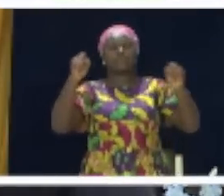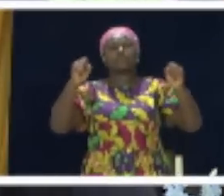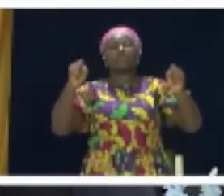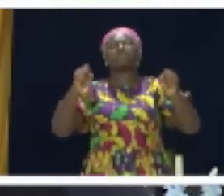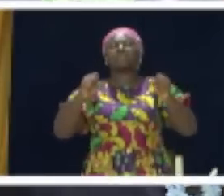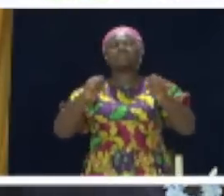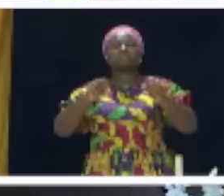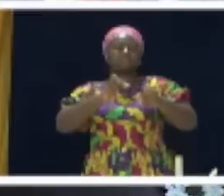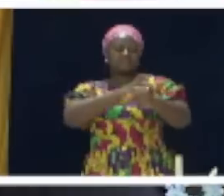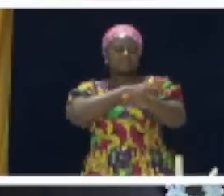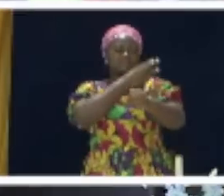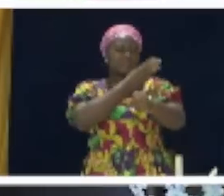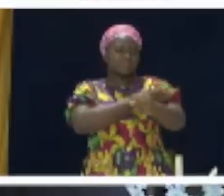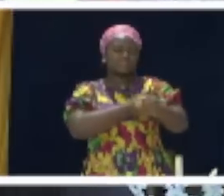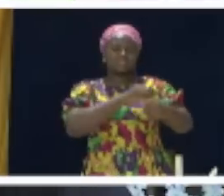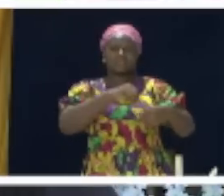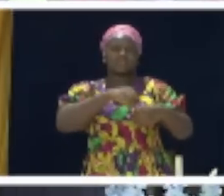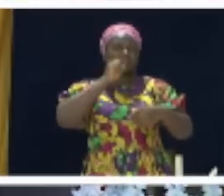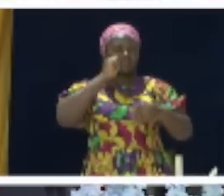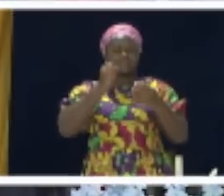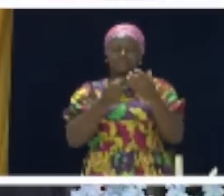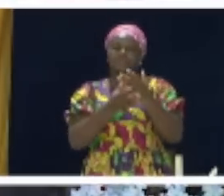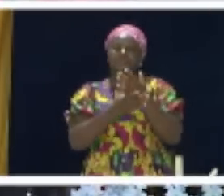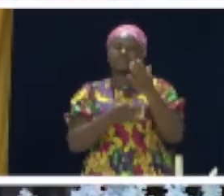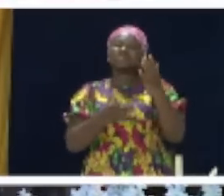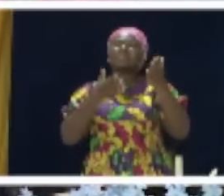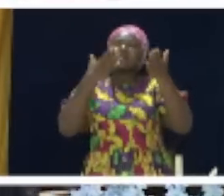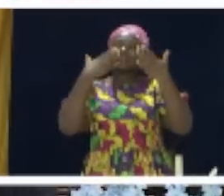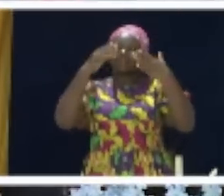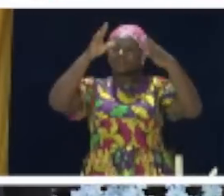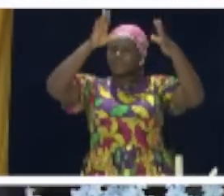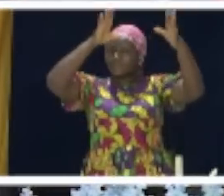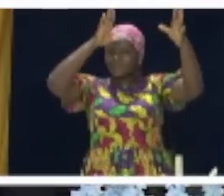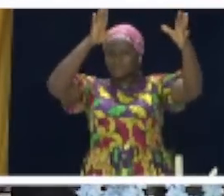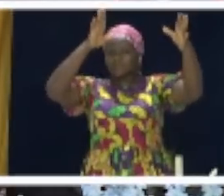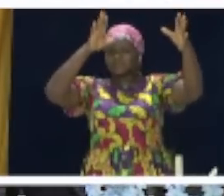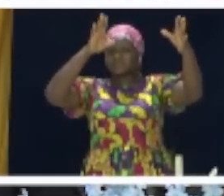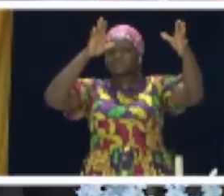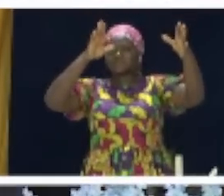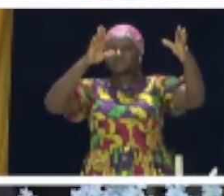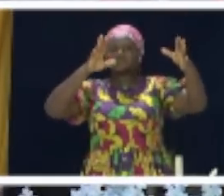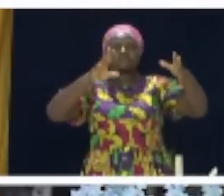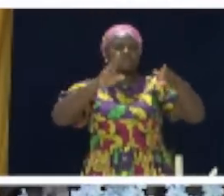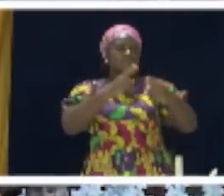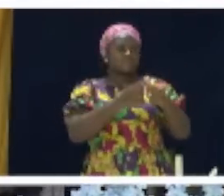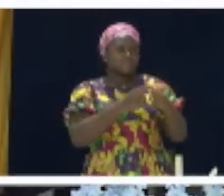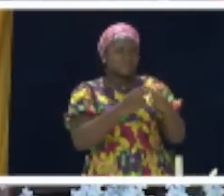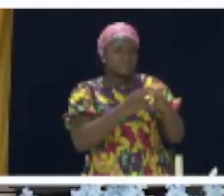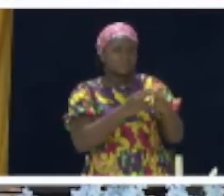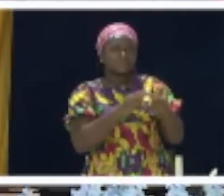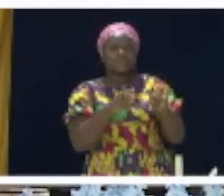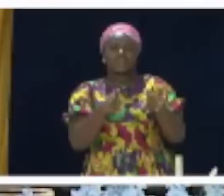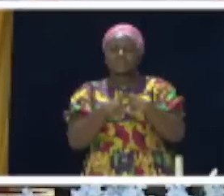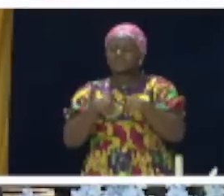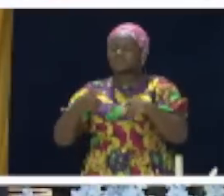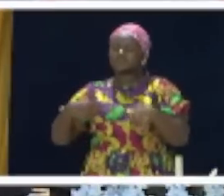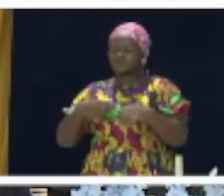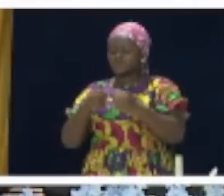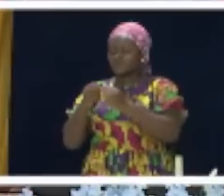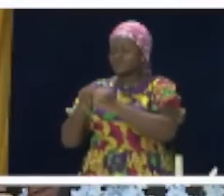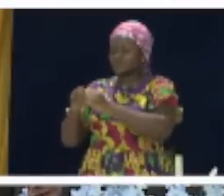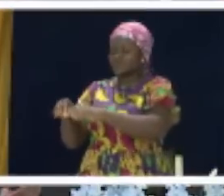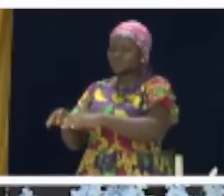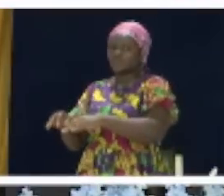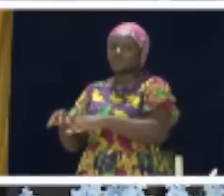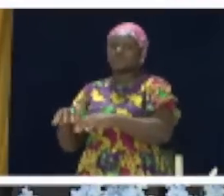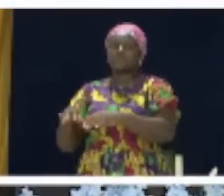in his blood. Thank you, Father. As soon as you've taken your offering, you